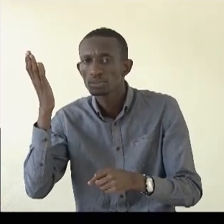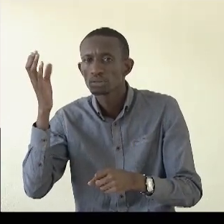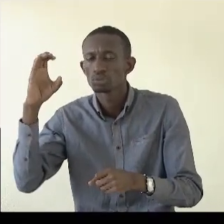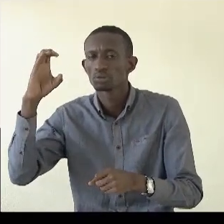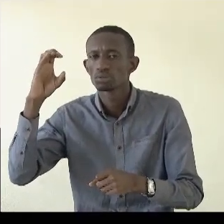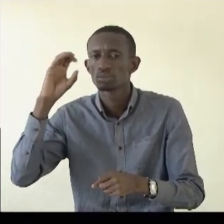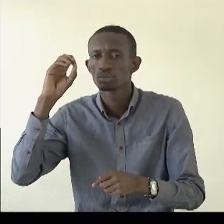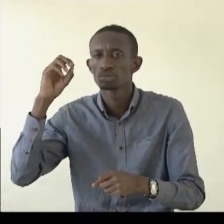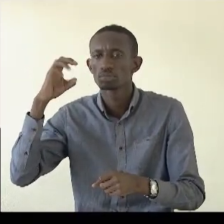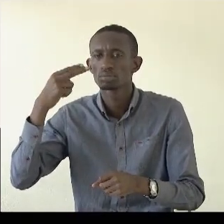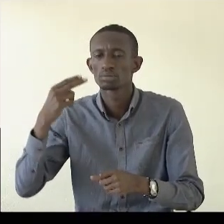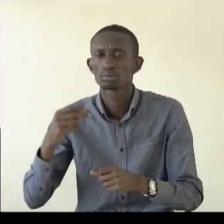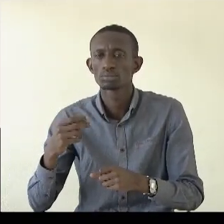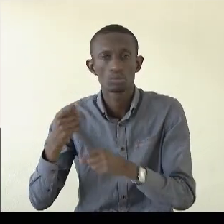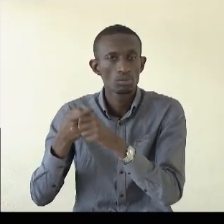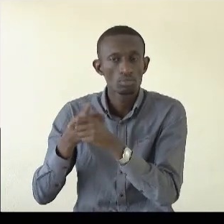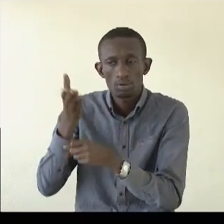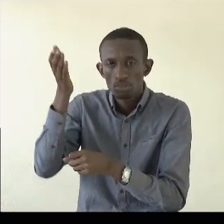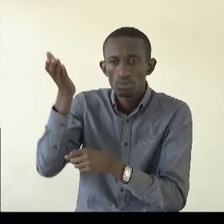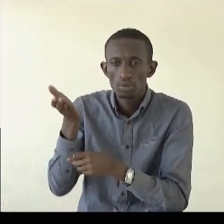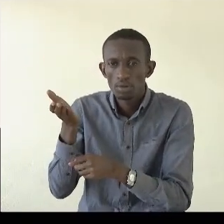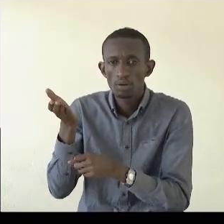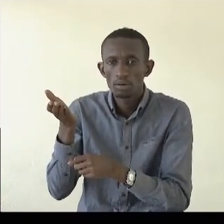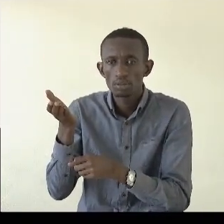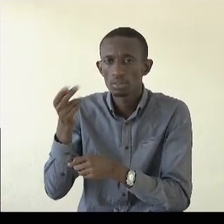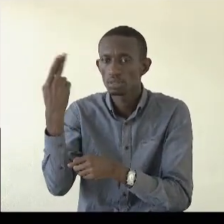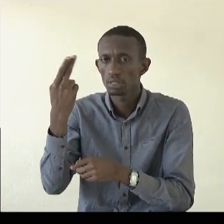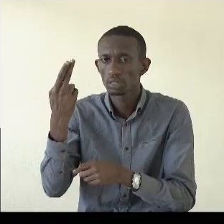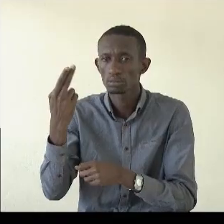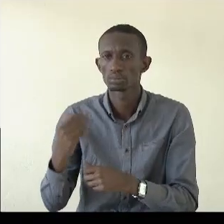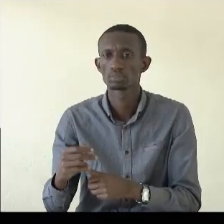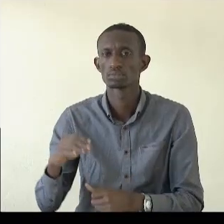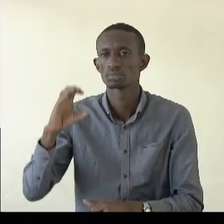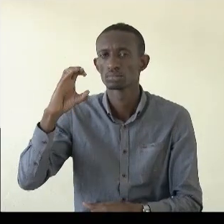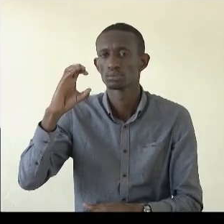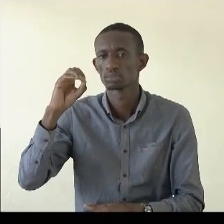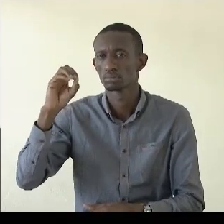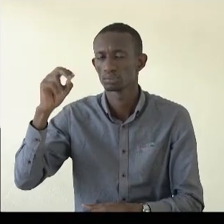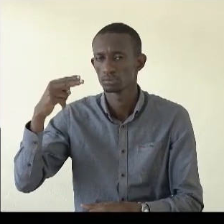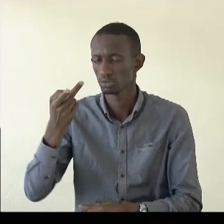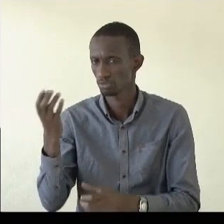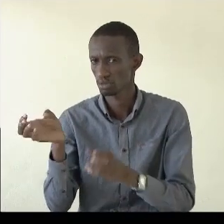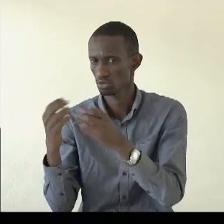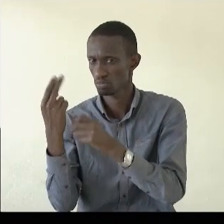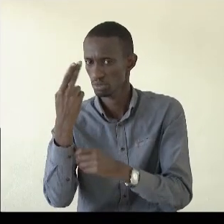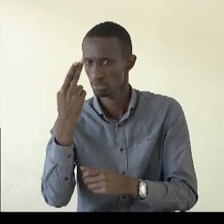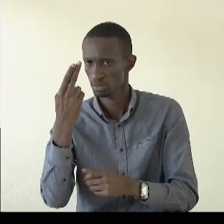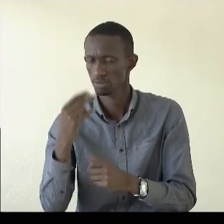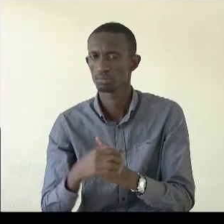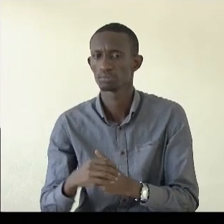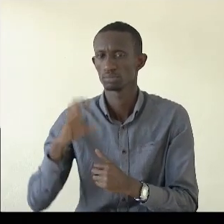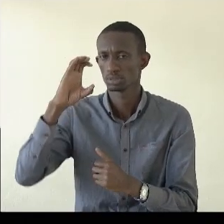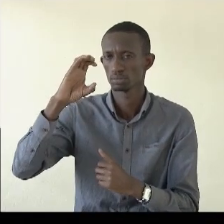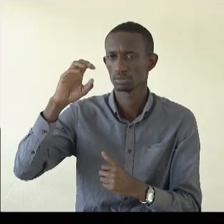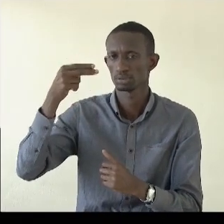here. Now from this one here, the second compound B, we have two groups of carboxylic acid. So